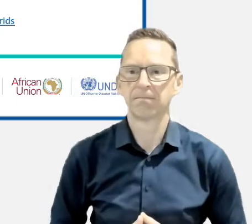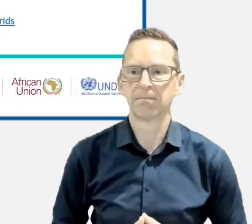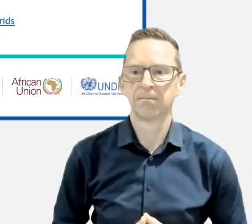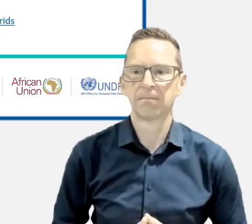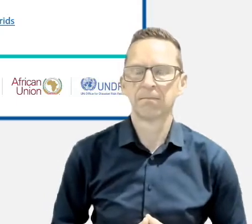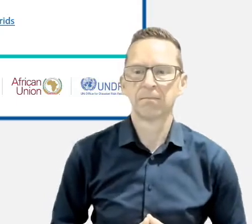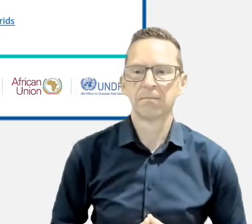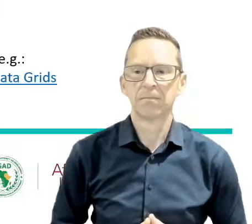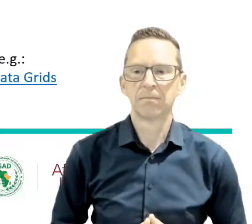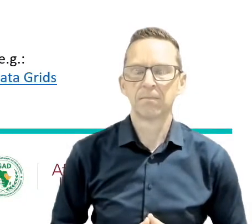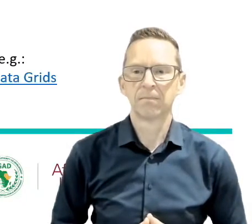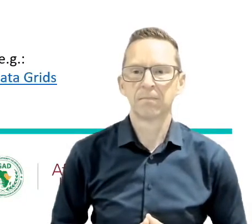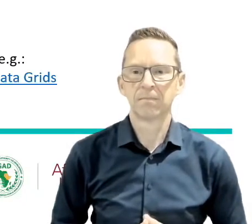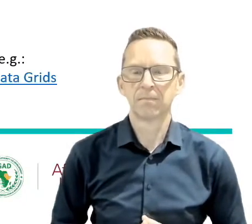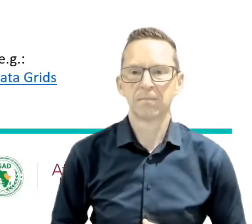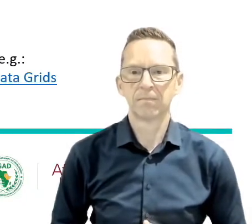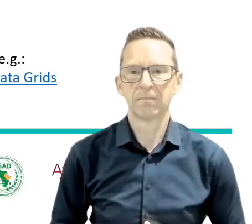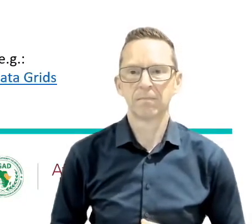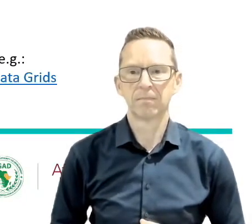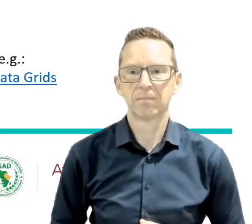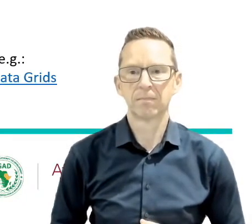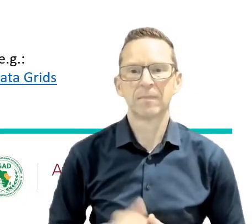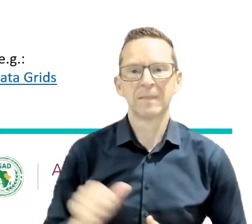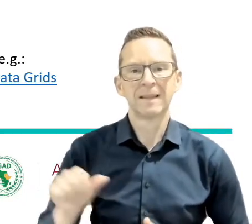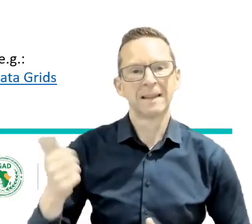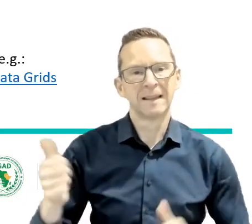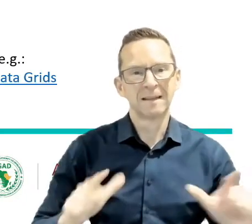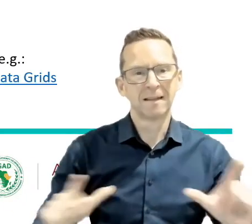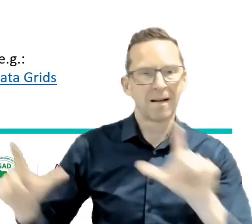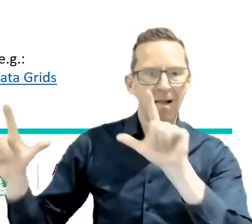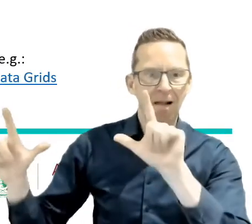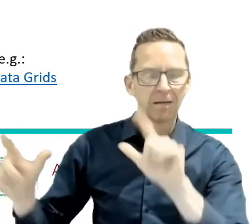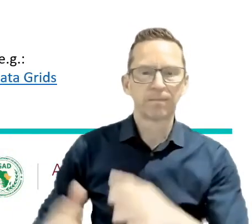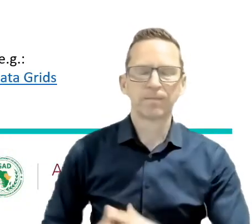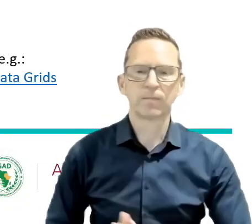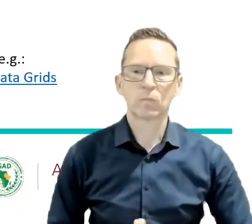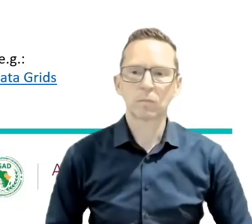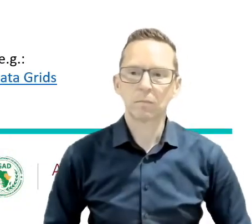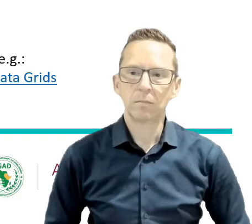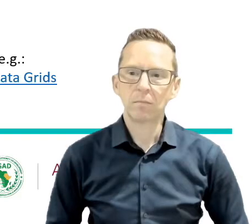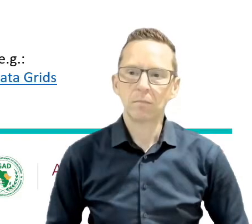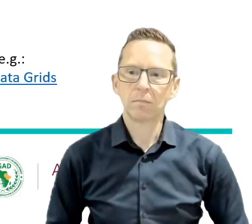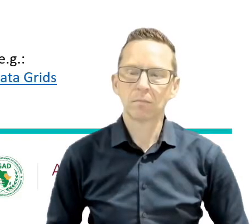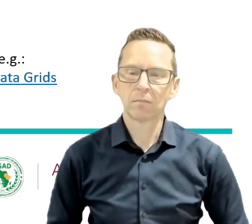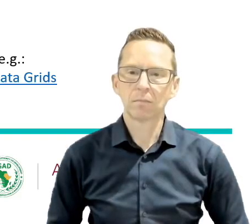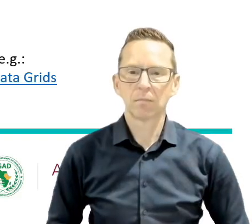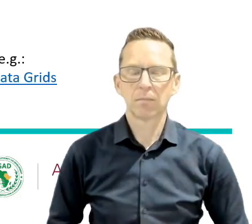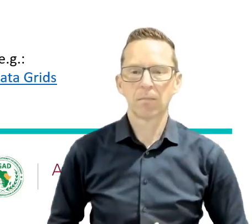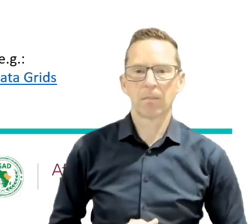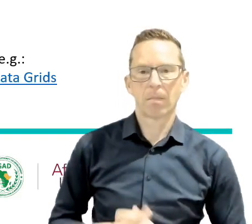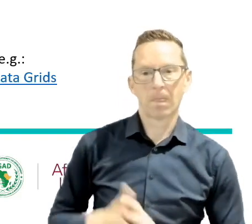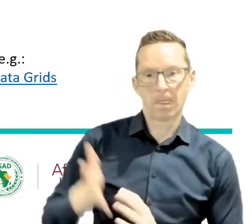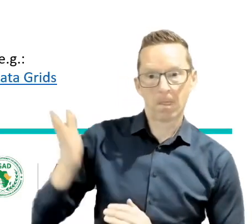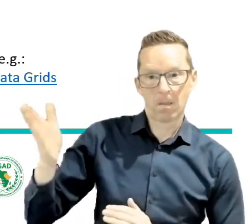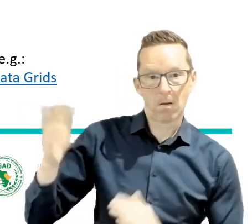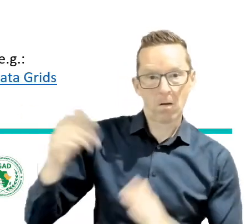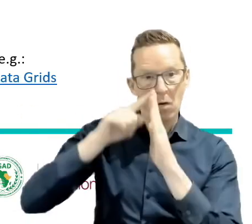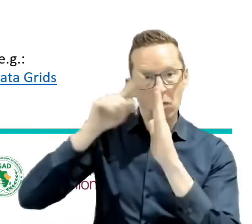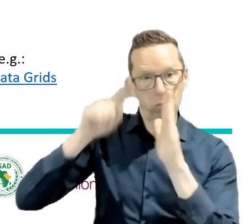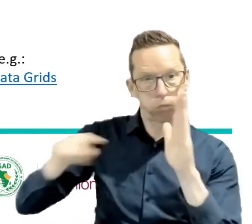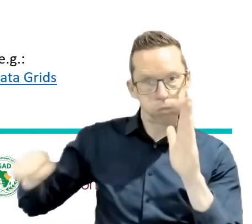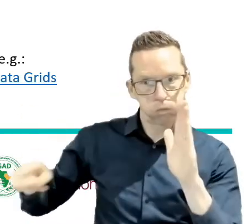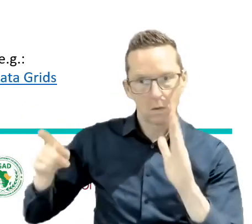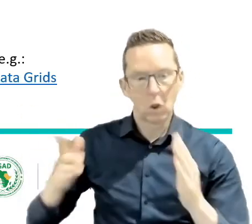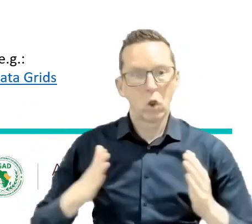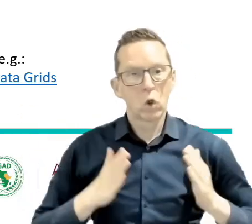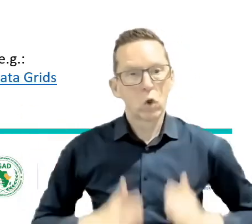When we talk about publicly available data, I'm going to give you an example from the humanitarian realm. Many years ago,